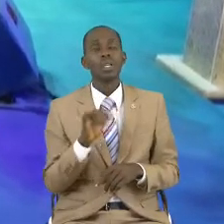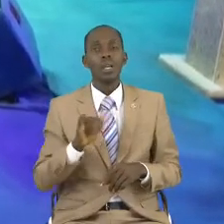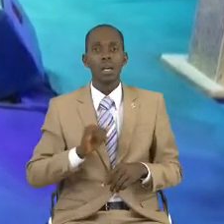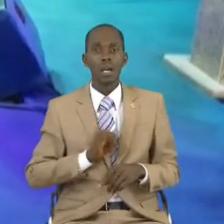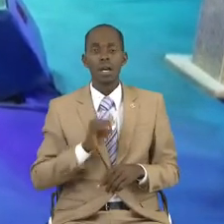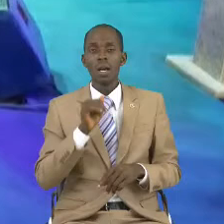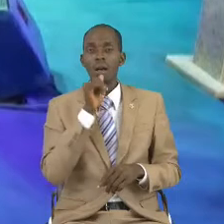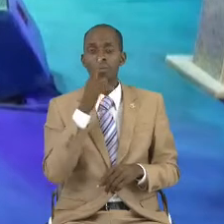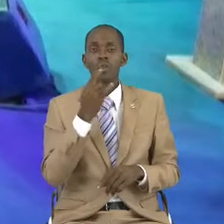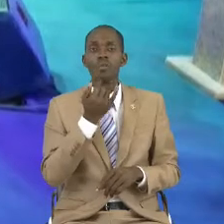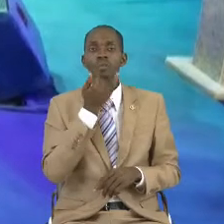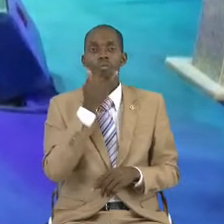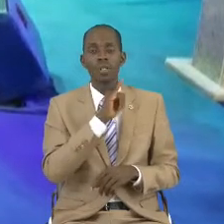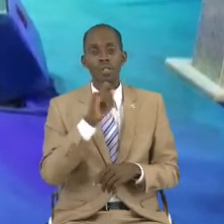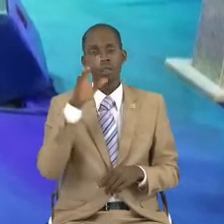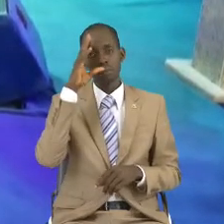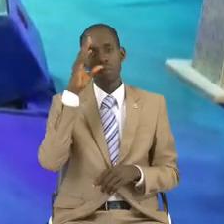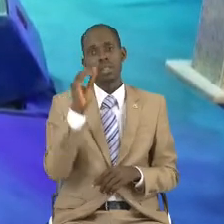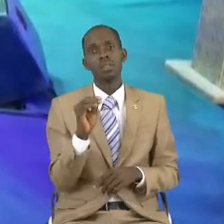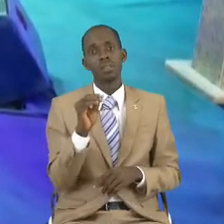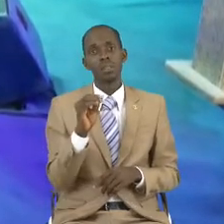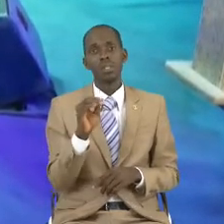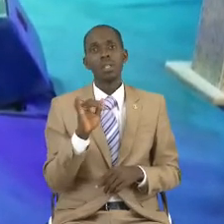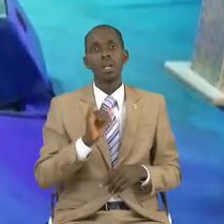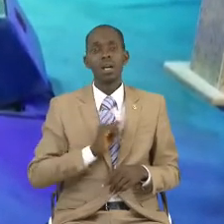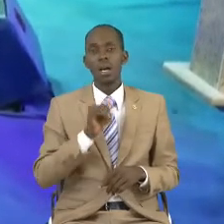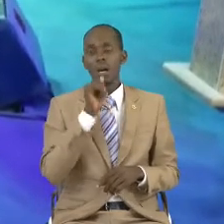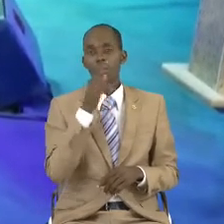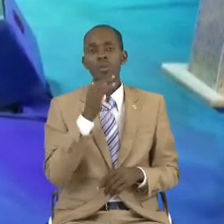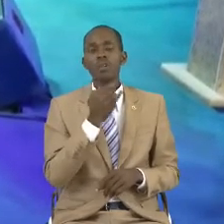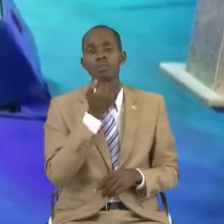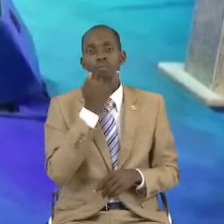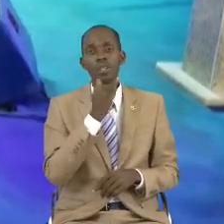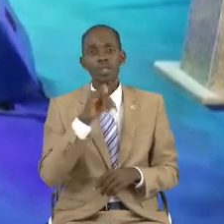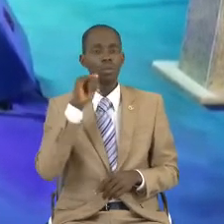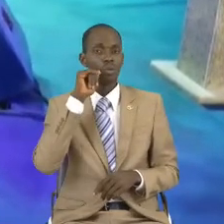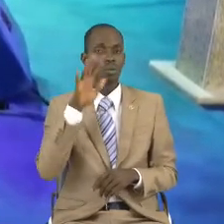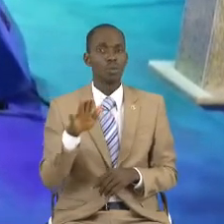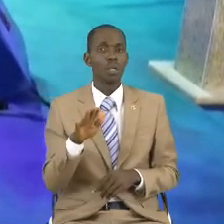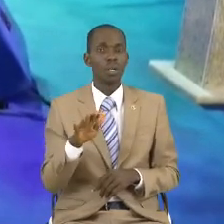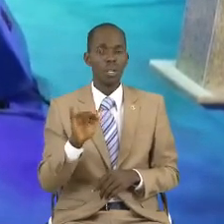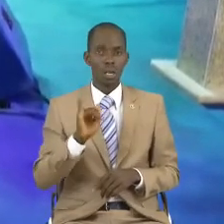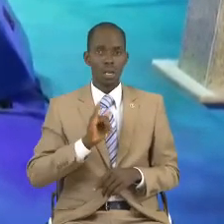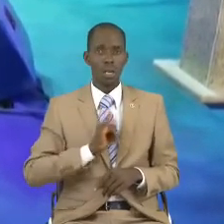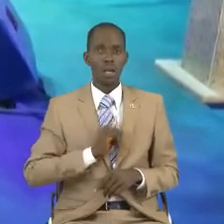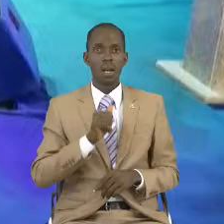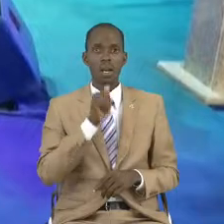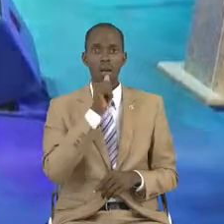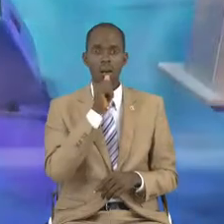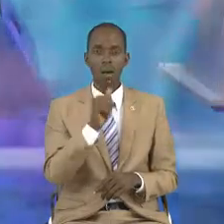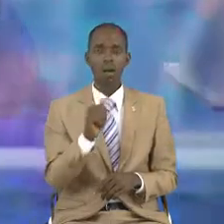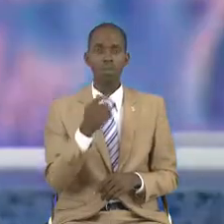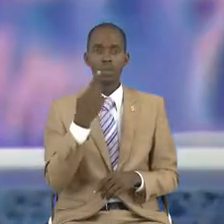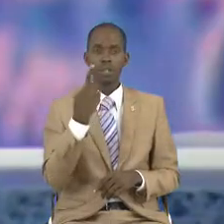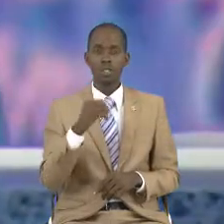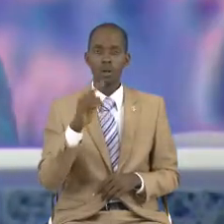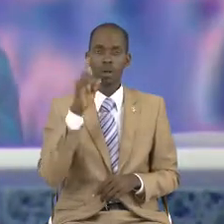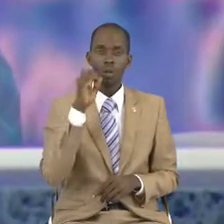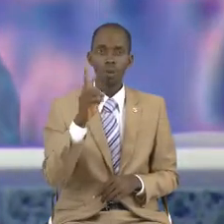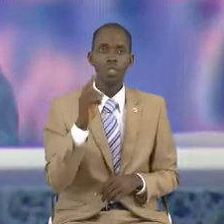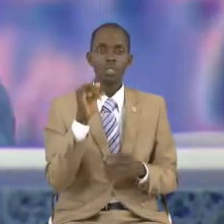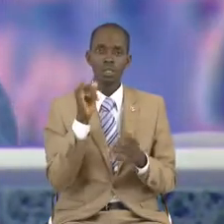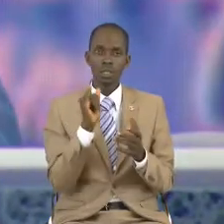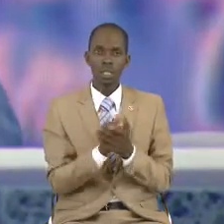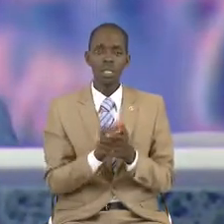man i'm the offending woman i am the one that did